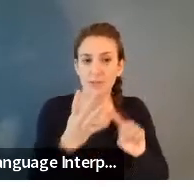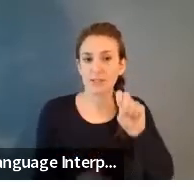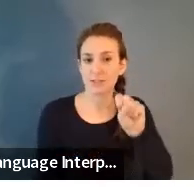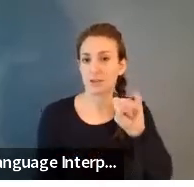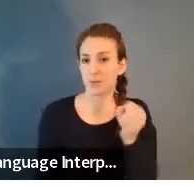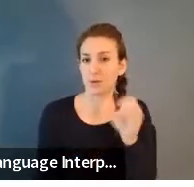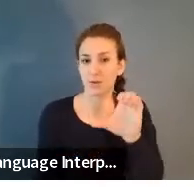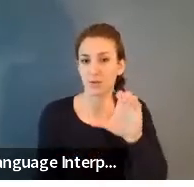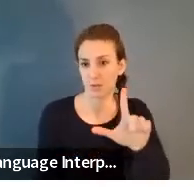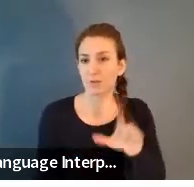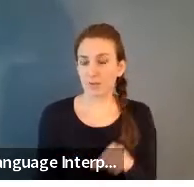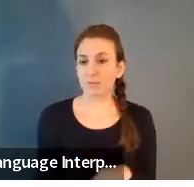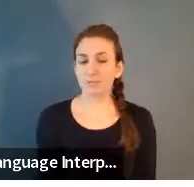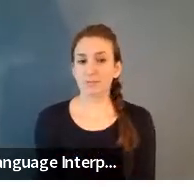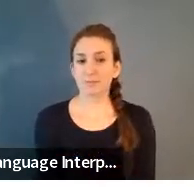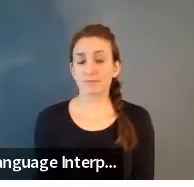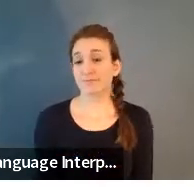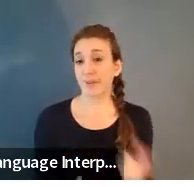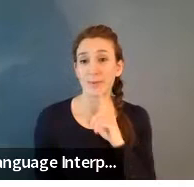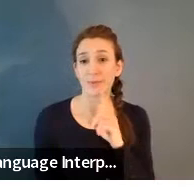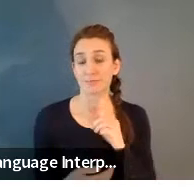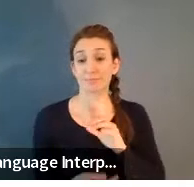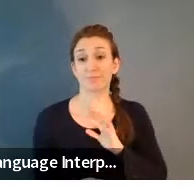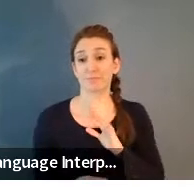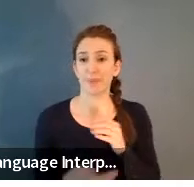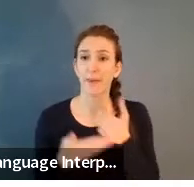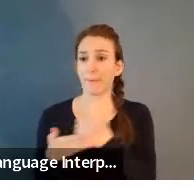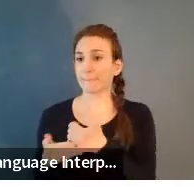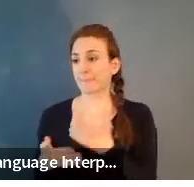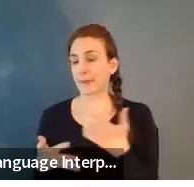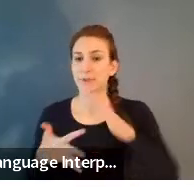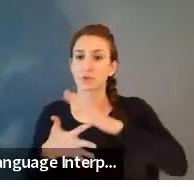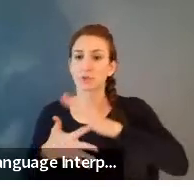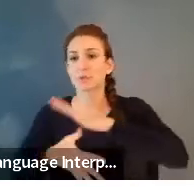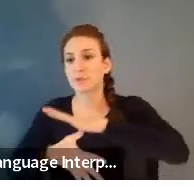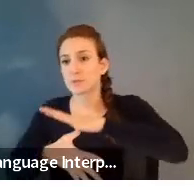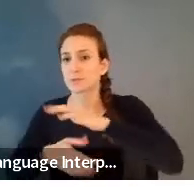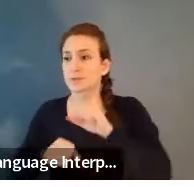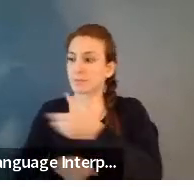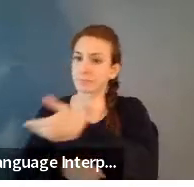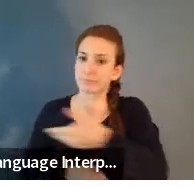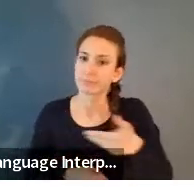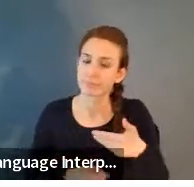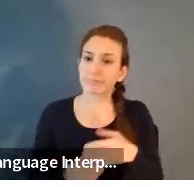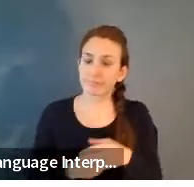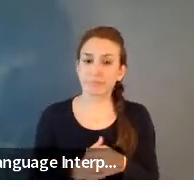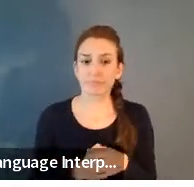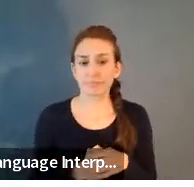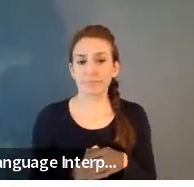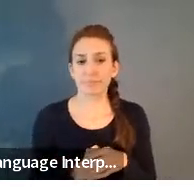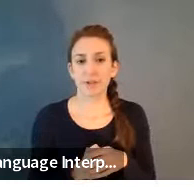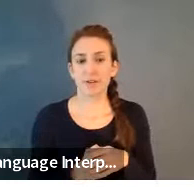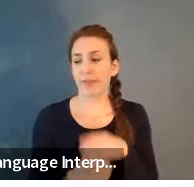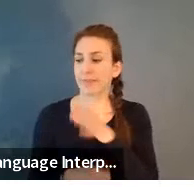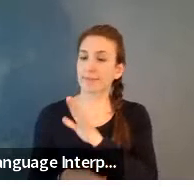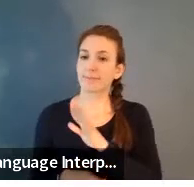their juniors and their seniors. Sometimes the teachers over there invite us to some of their students' presentations to